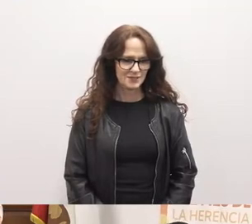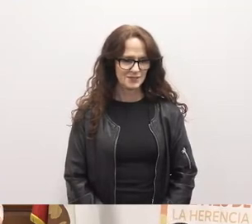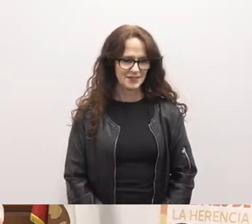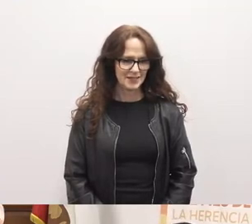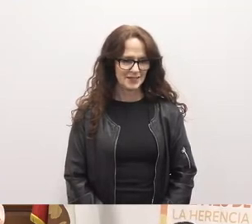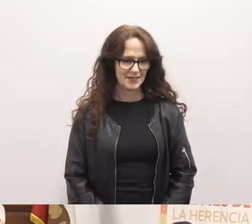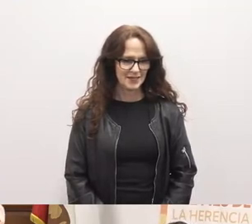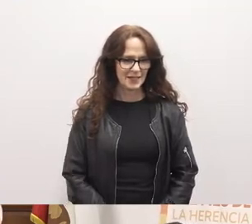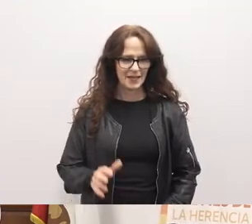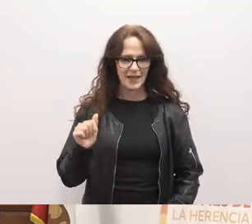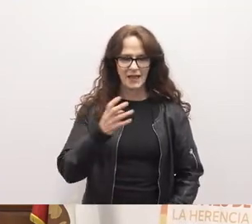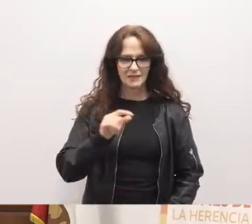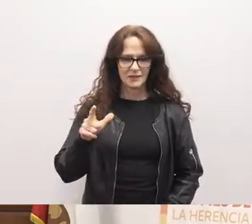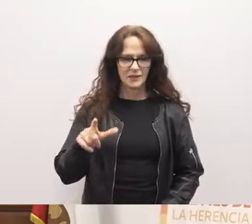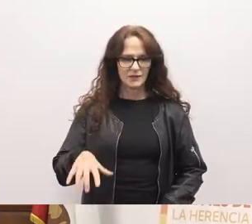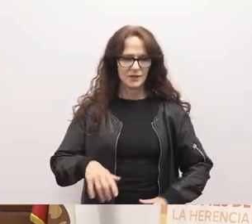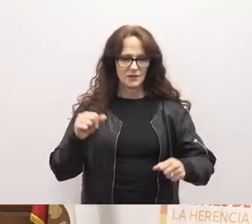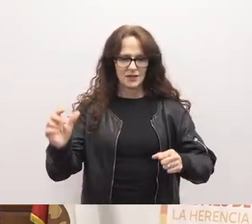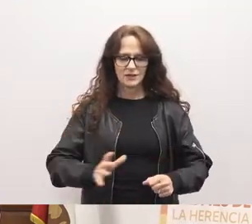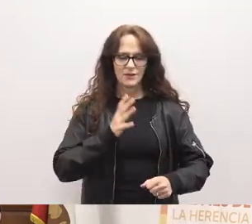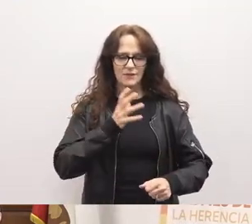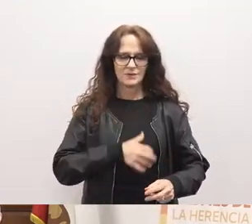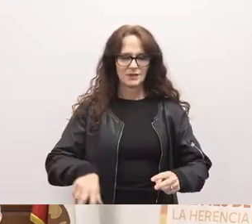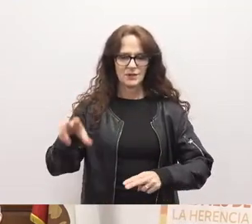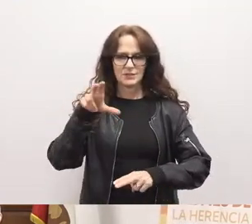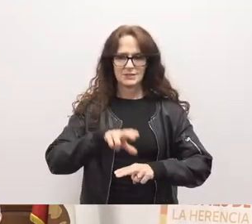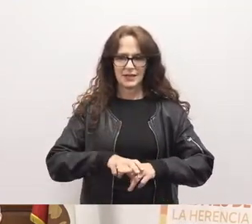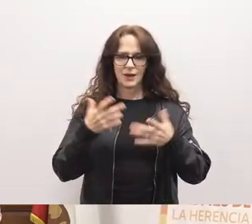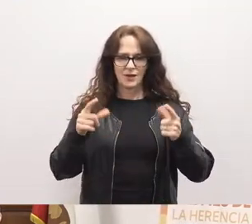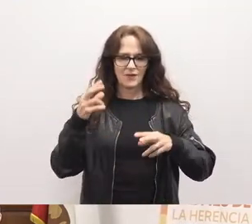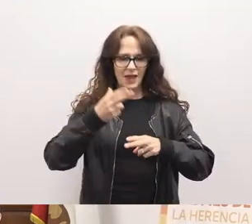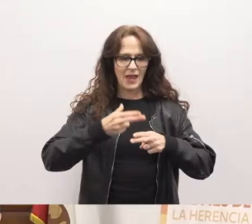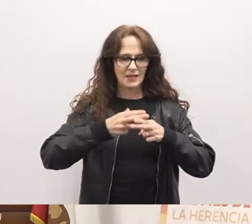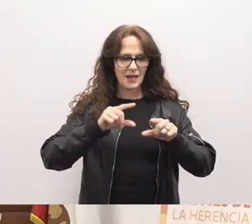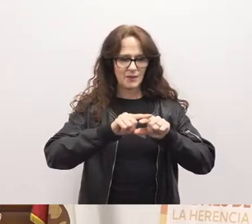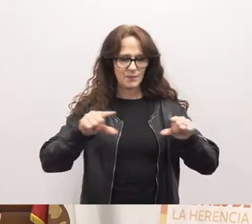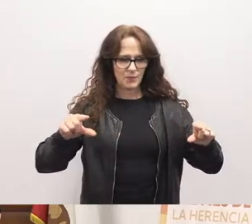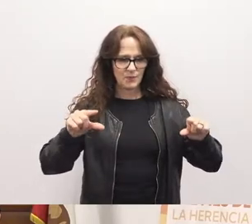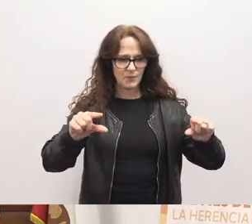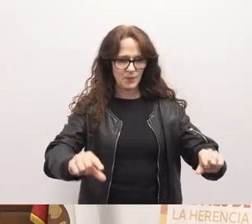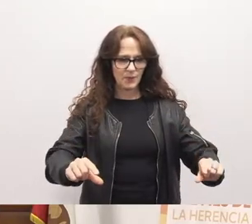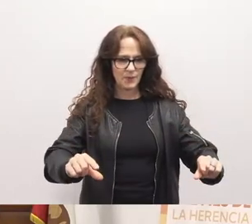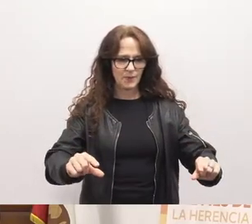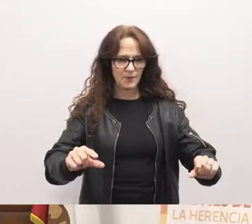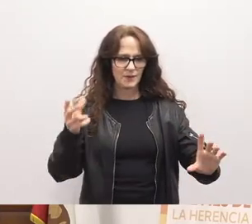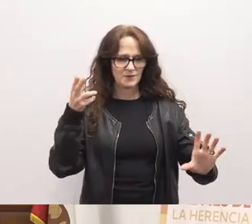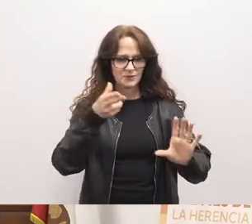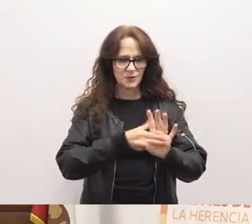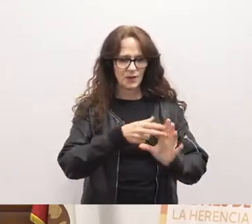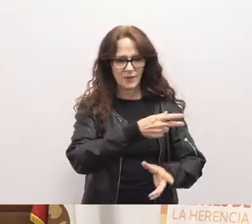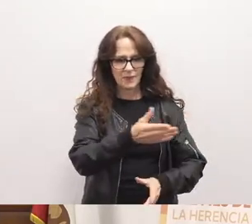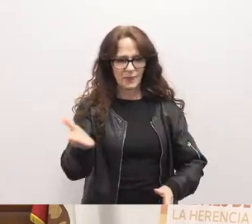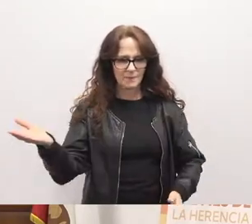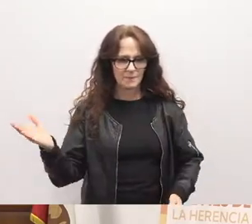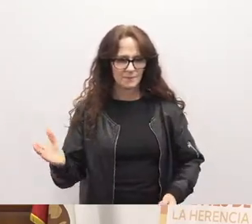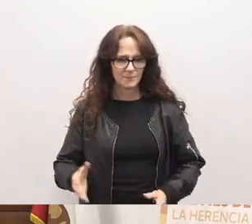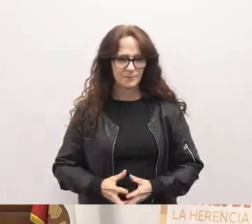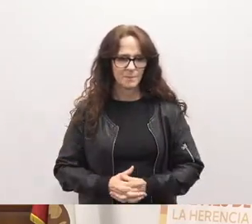So Axel, you're taking your official seat and you already have a name tag to join fellow board members.